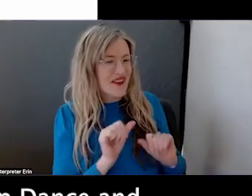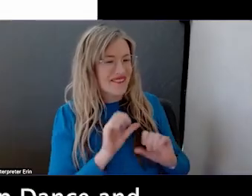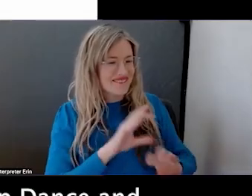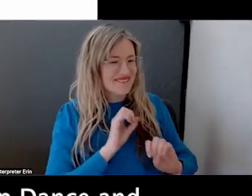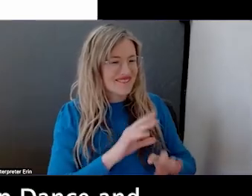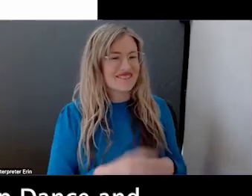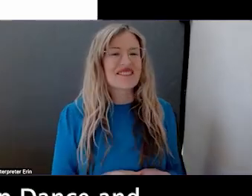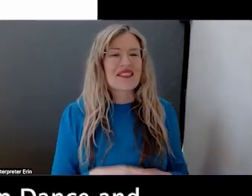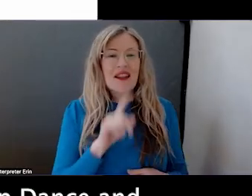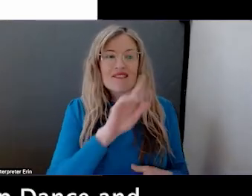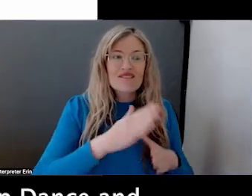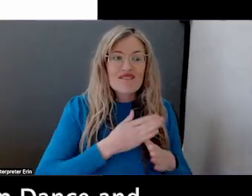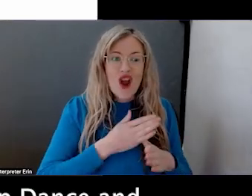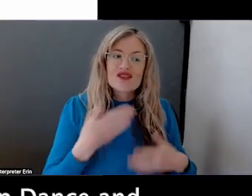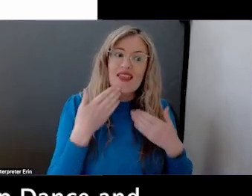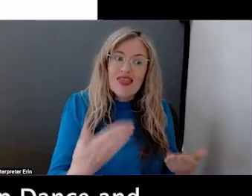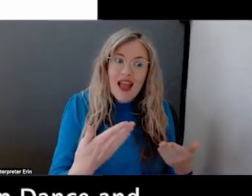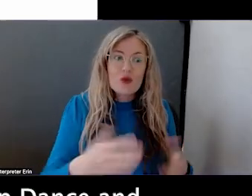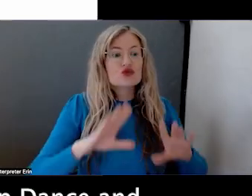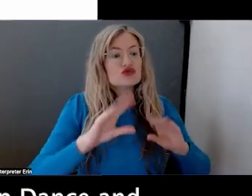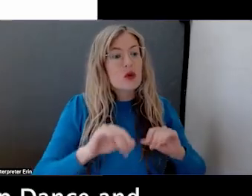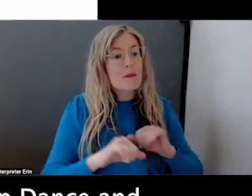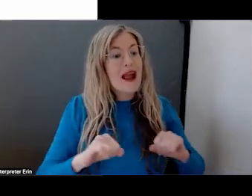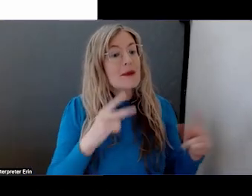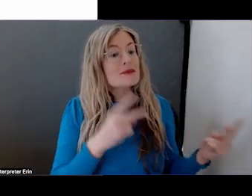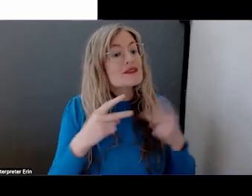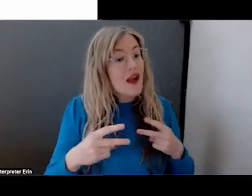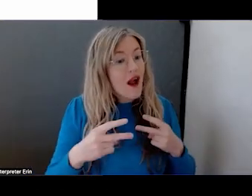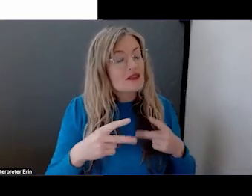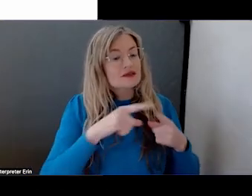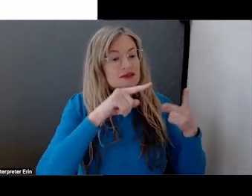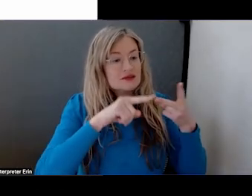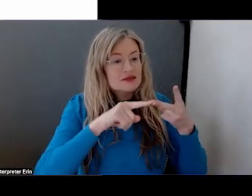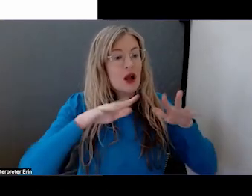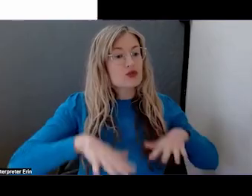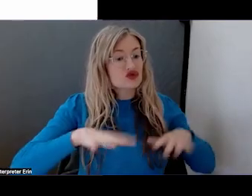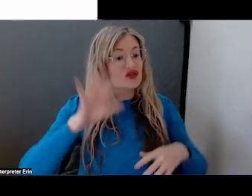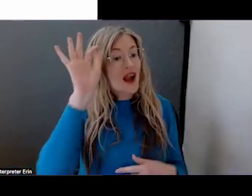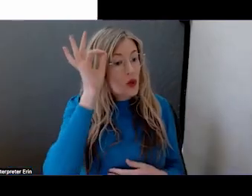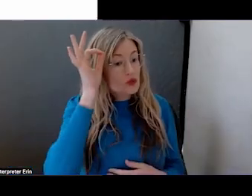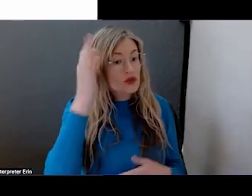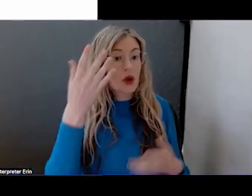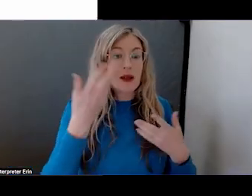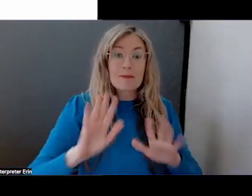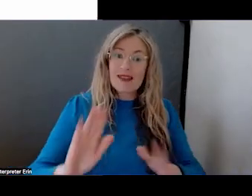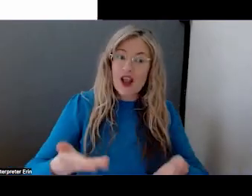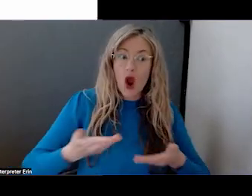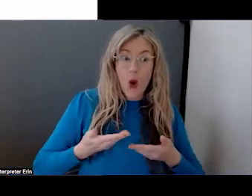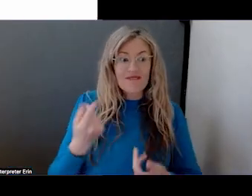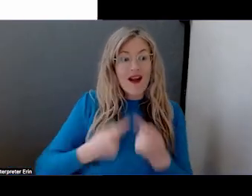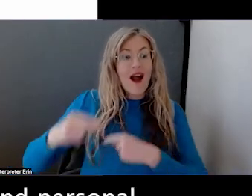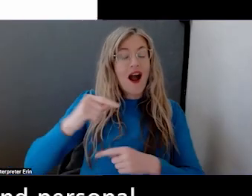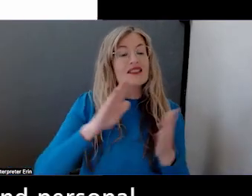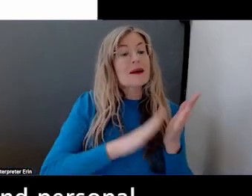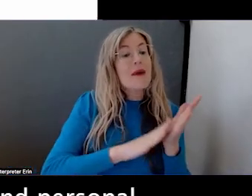must say a huge thank you to Stopgap Dance and the British Council. You offered us, Marta, Laura, Francesco,